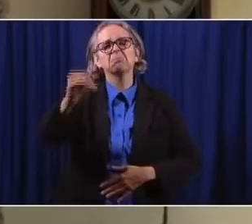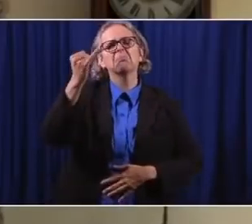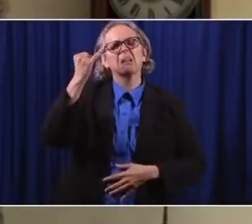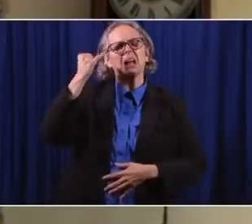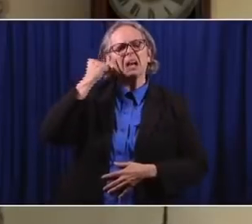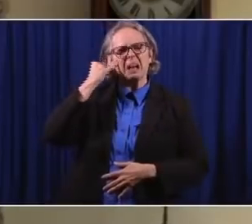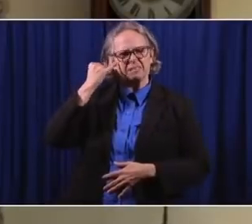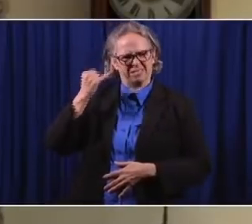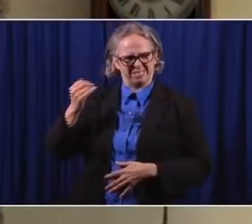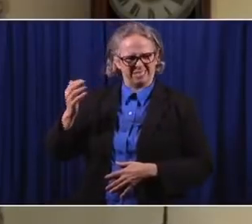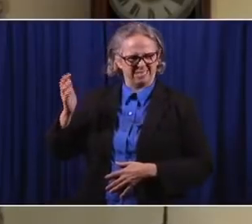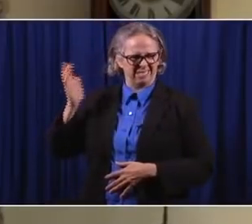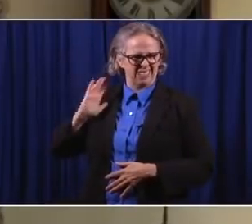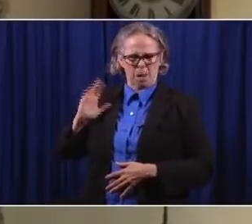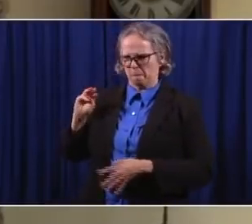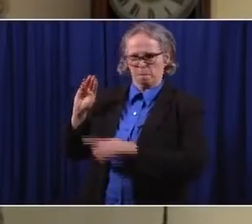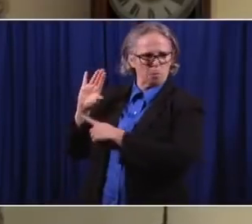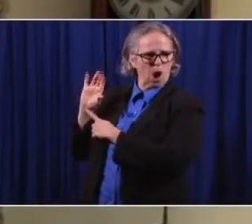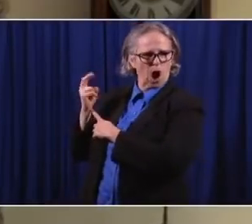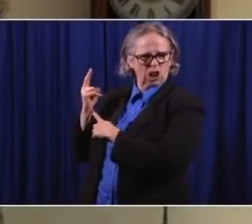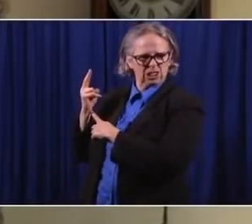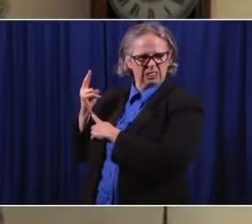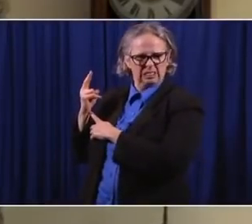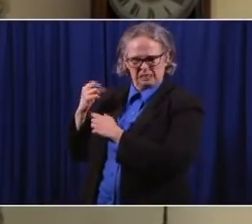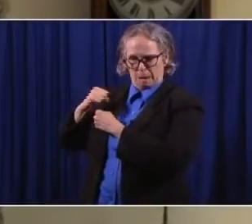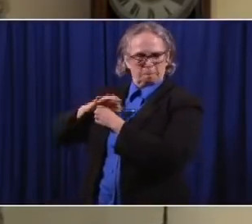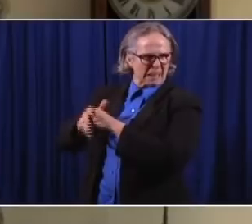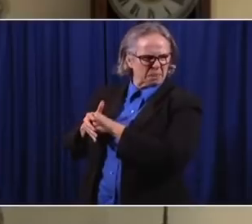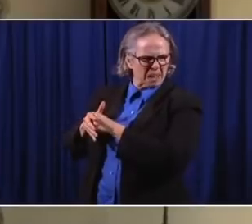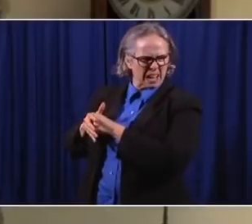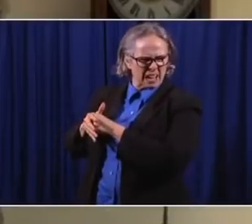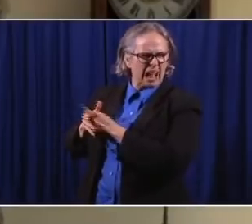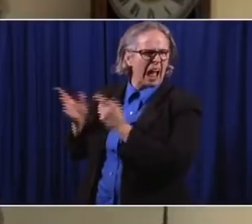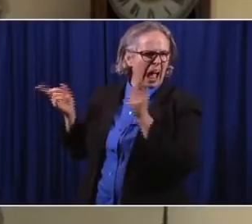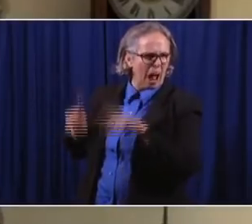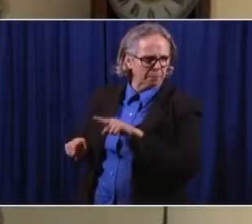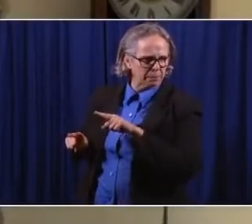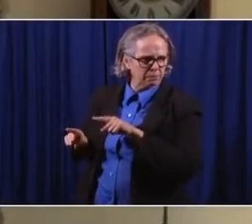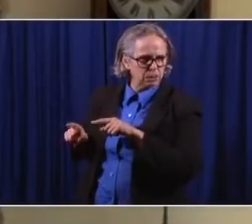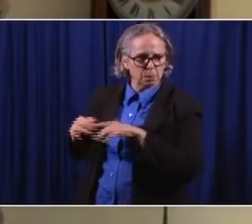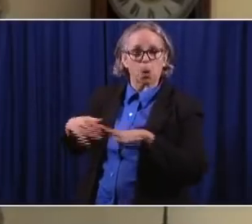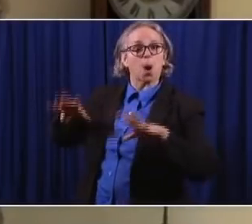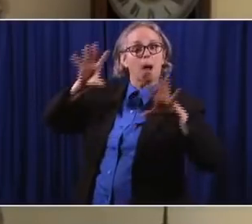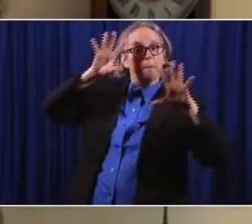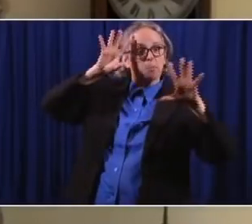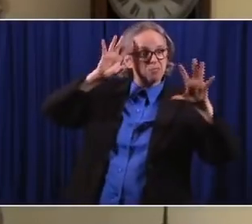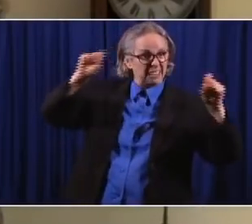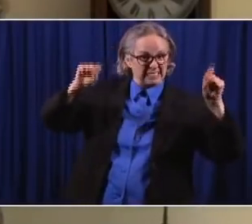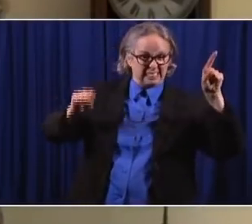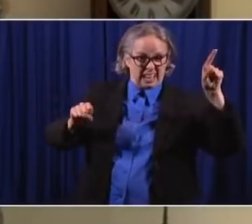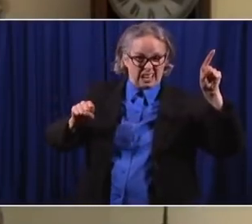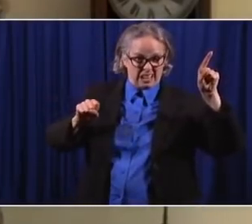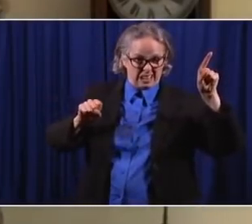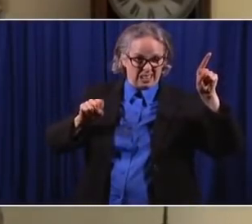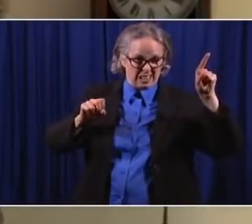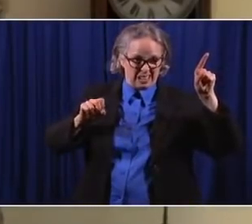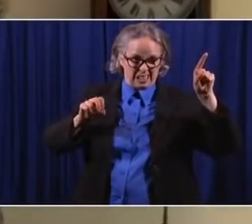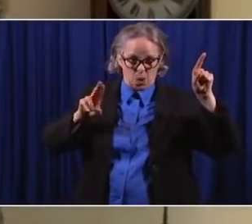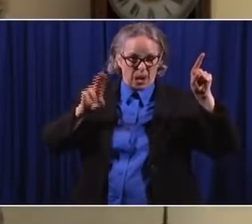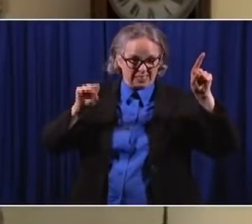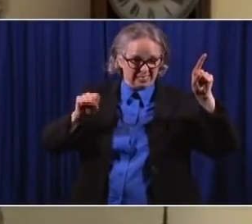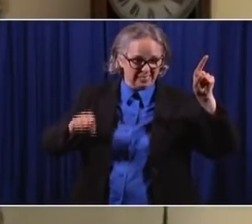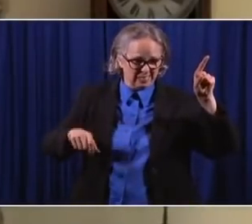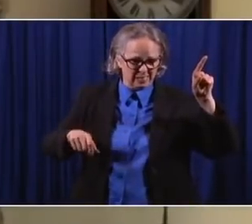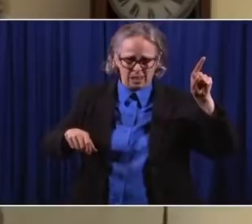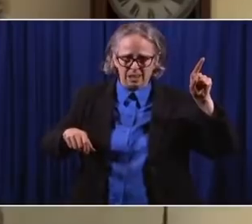pandemic, and let's say the President of the United States had not yet imposed an order stopping